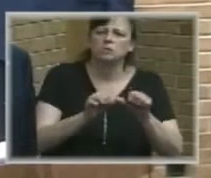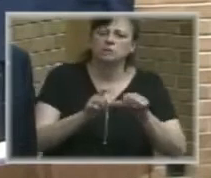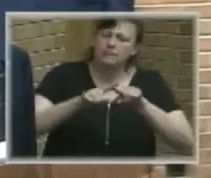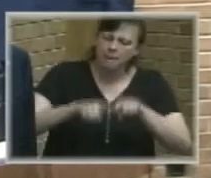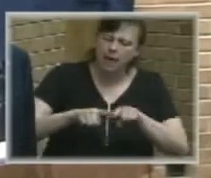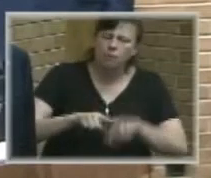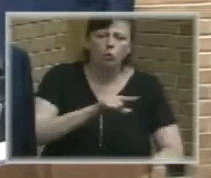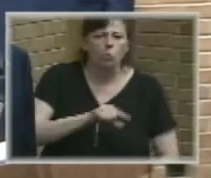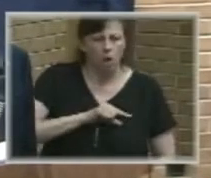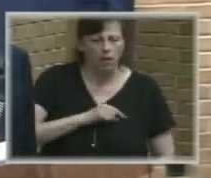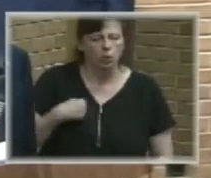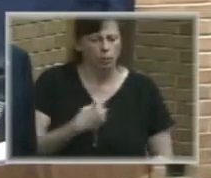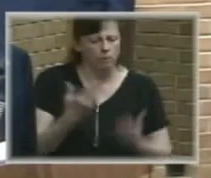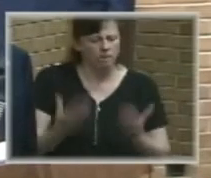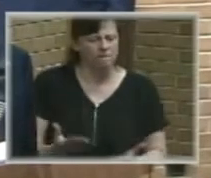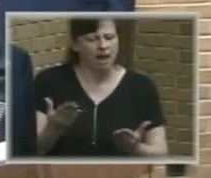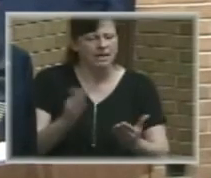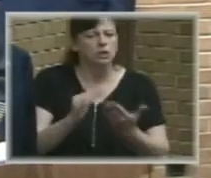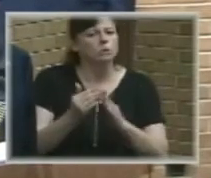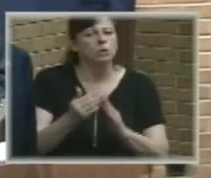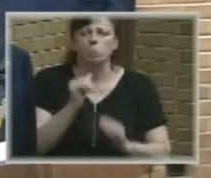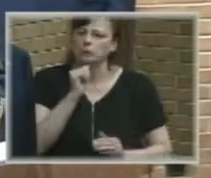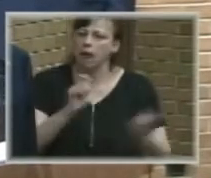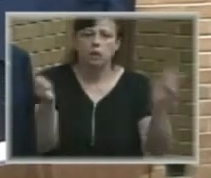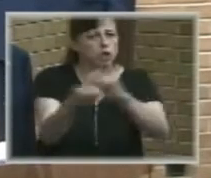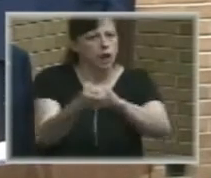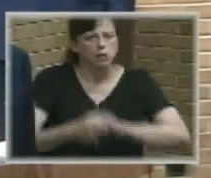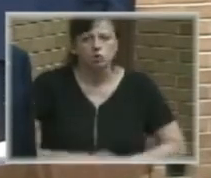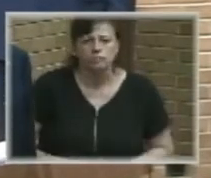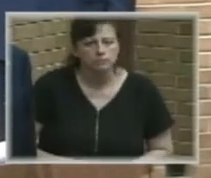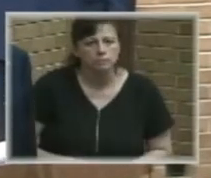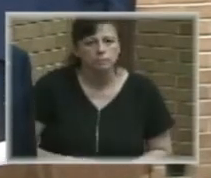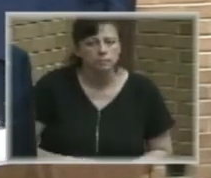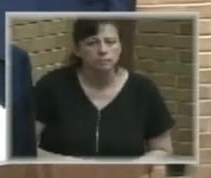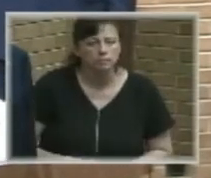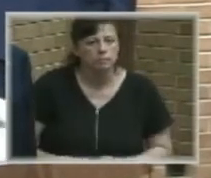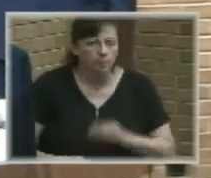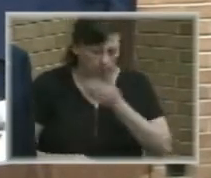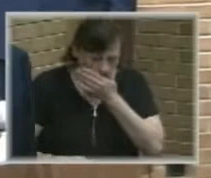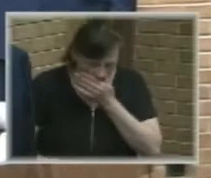service we provide to the community will not.